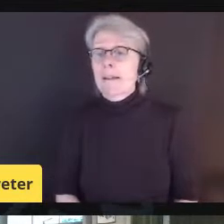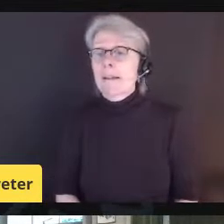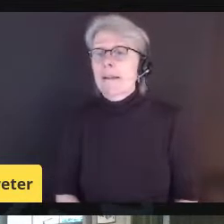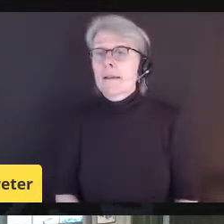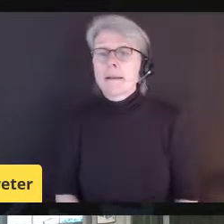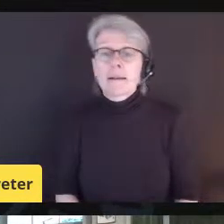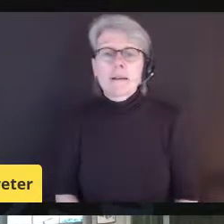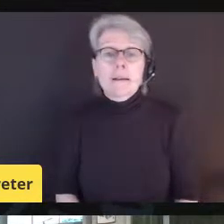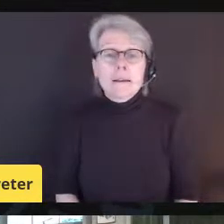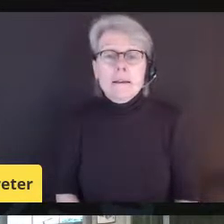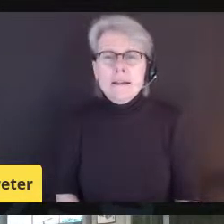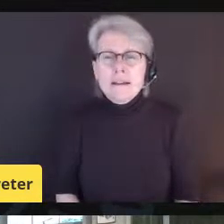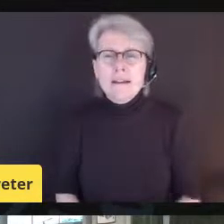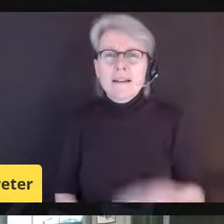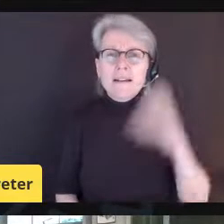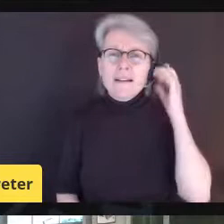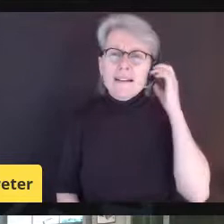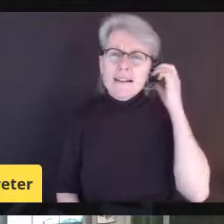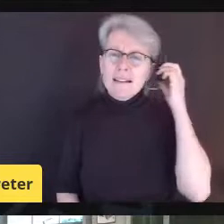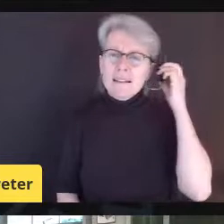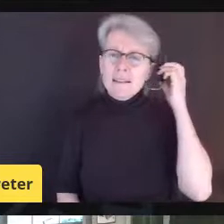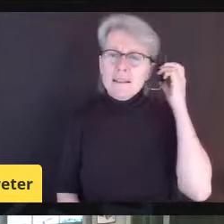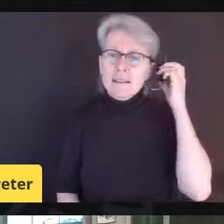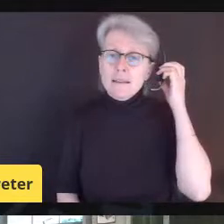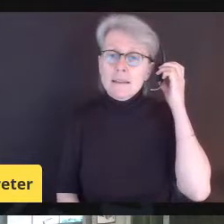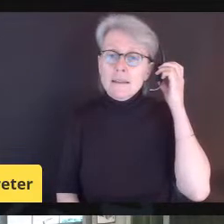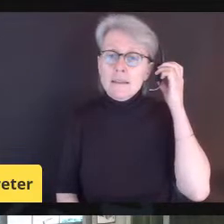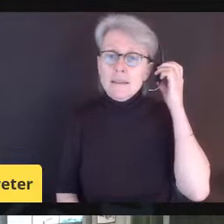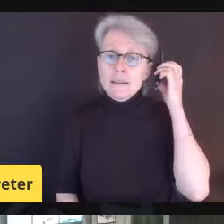Mm-hmm. Athena, could you describe interested for our?